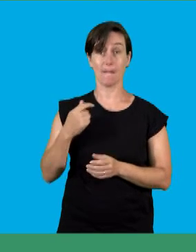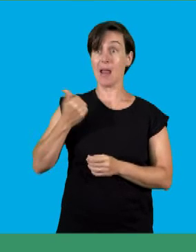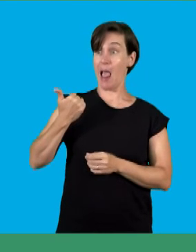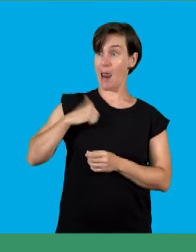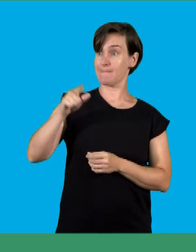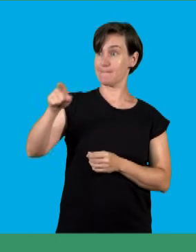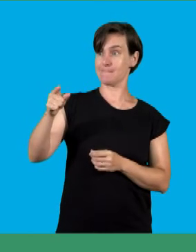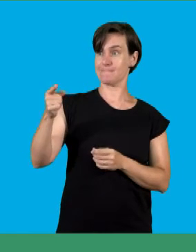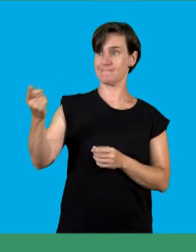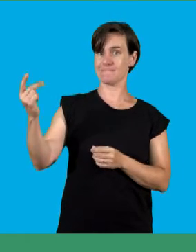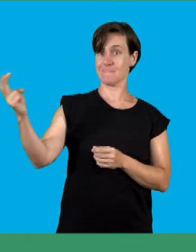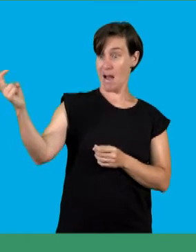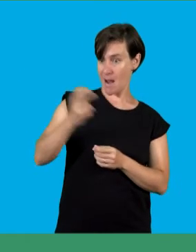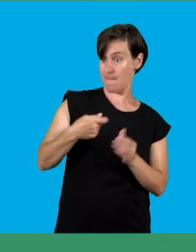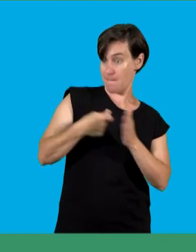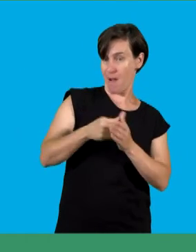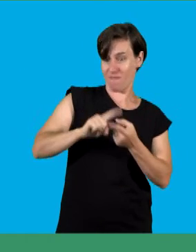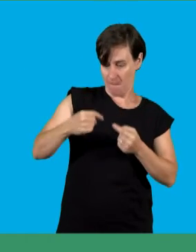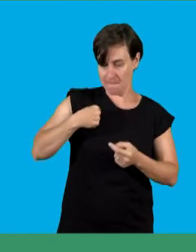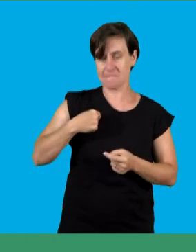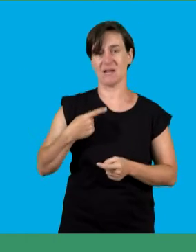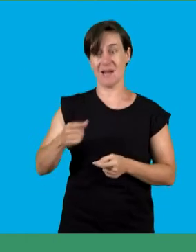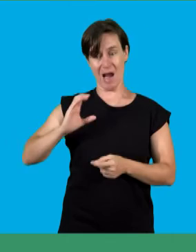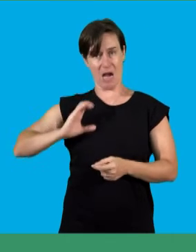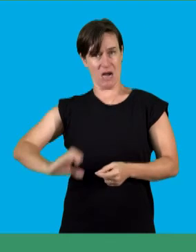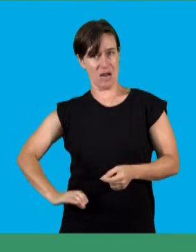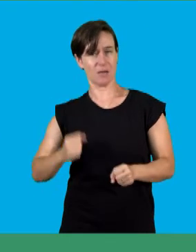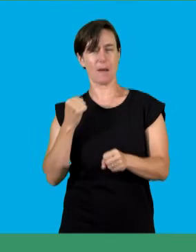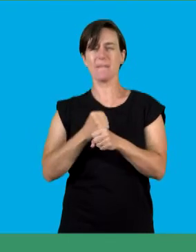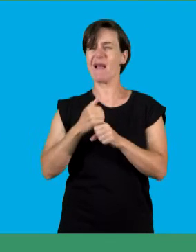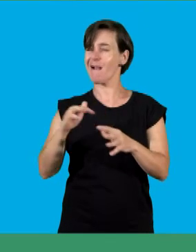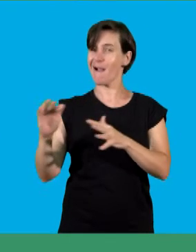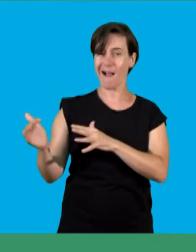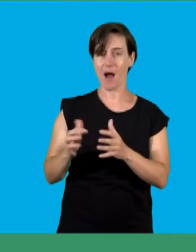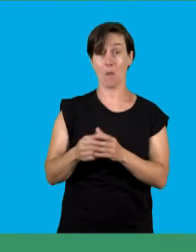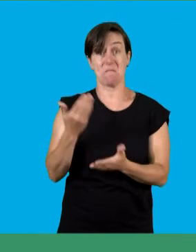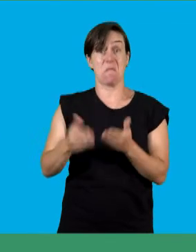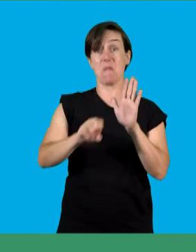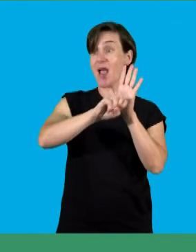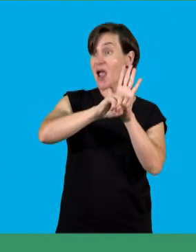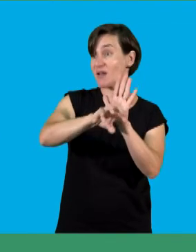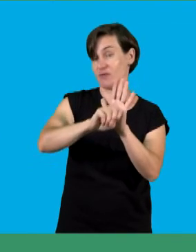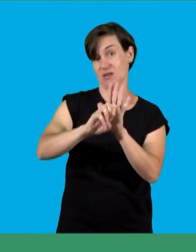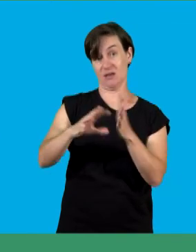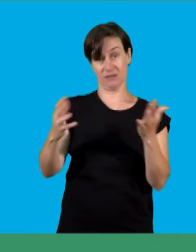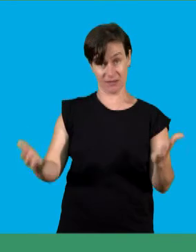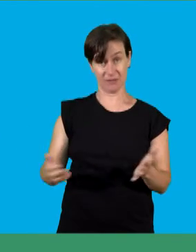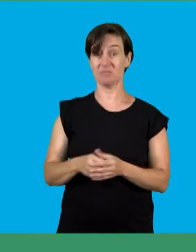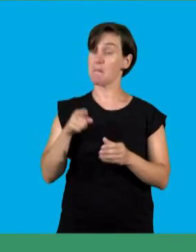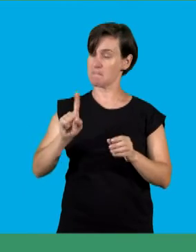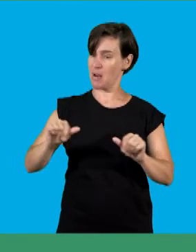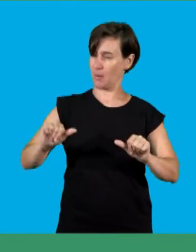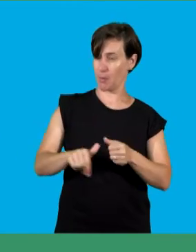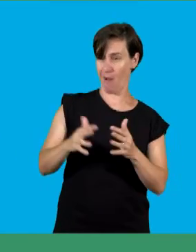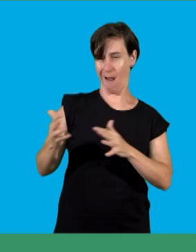How do you do that? By creating a desire. How do you create a desire? Through a well-designed advertising and